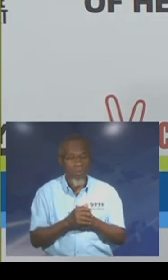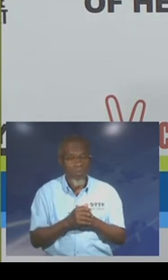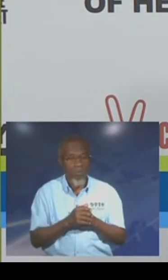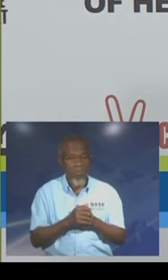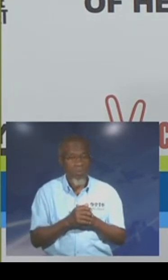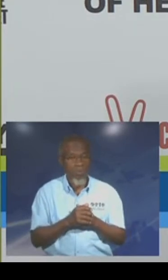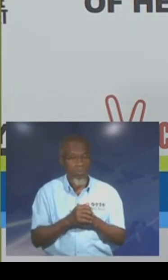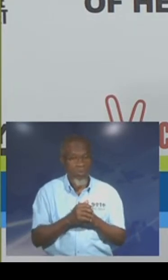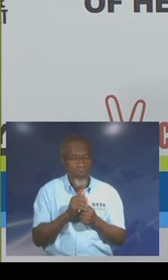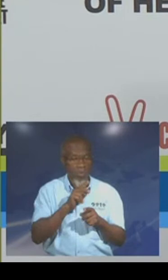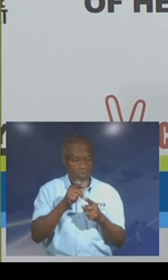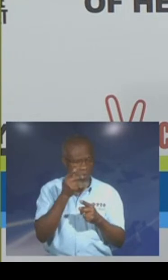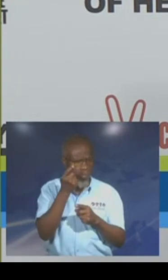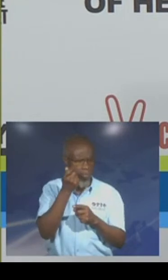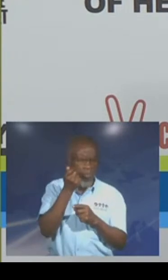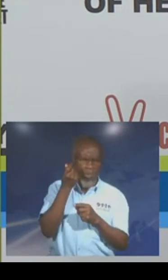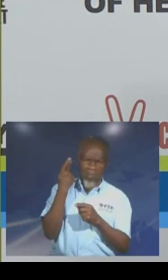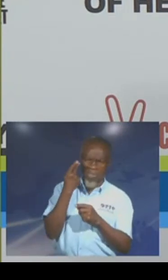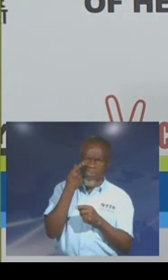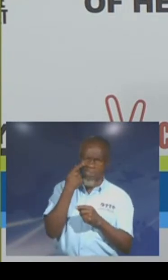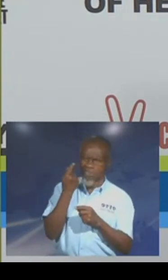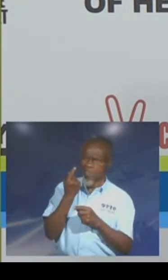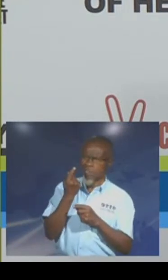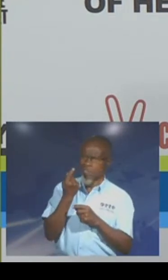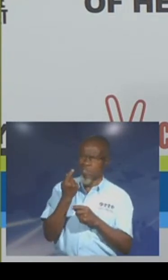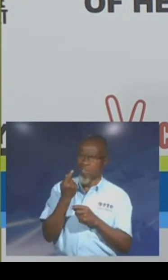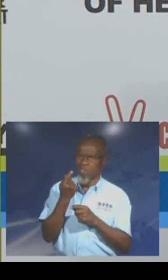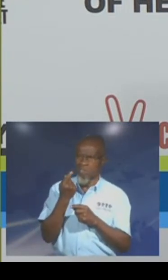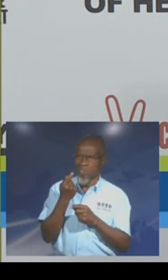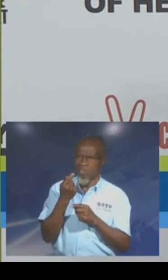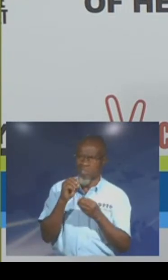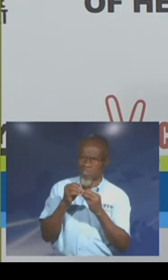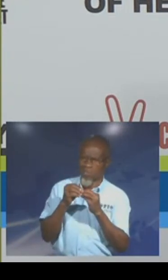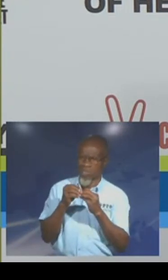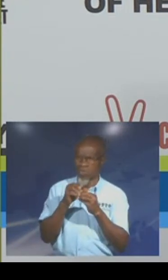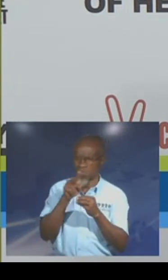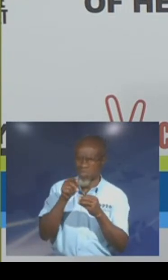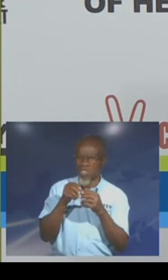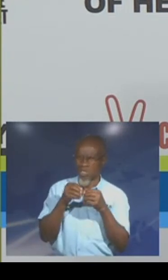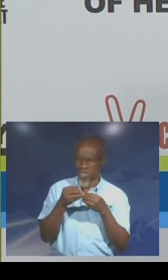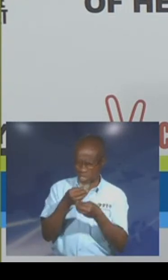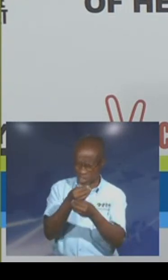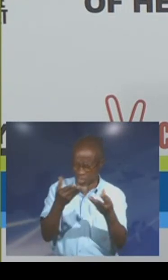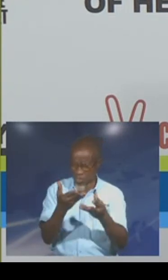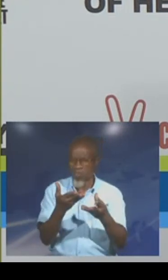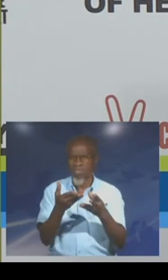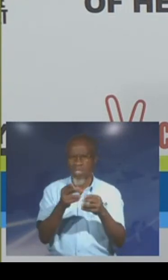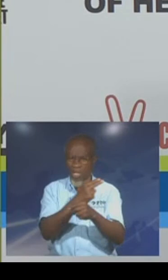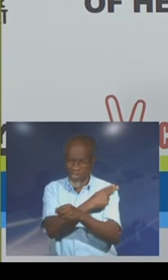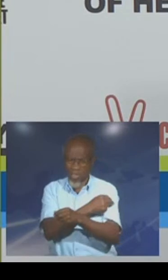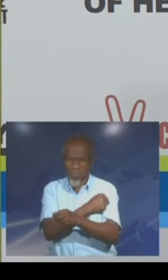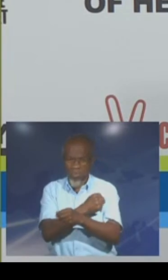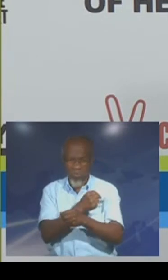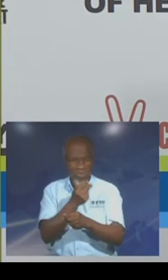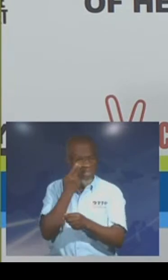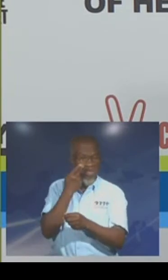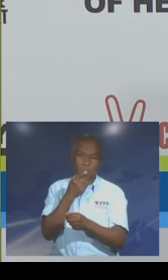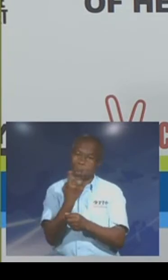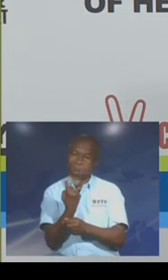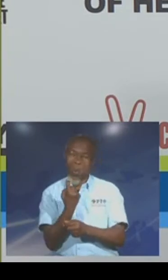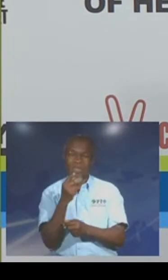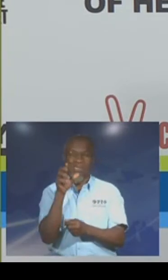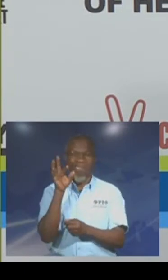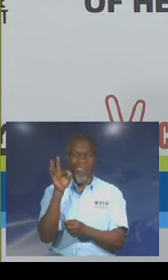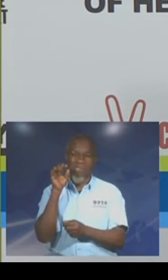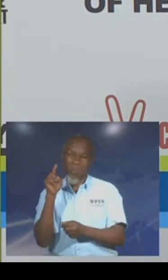Looking back over time, we see that the number of, when I presented the hospital statistics, for example, we see there are only 91 people spread across